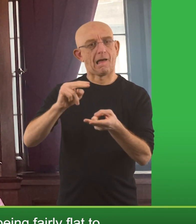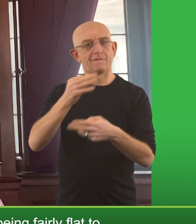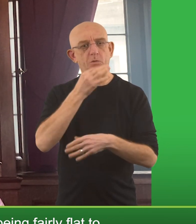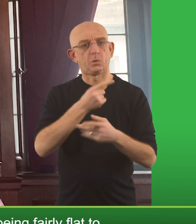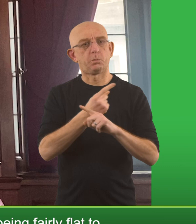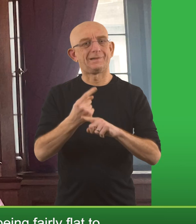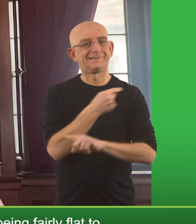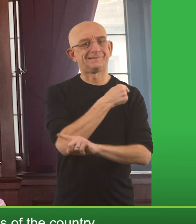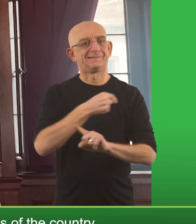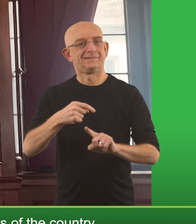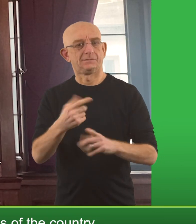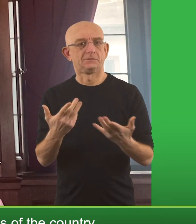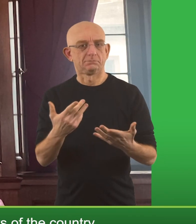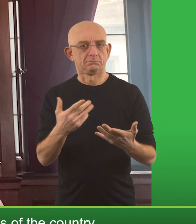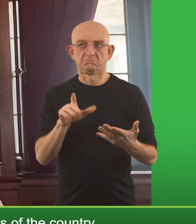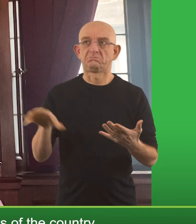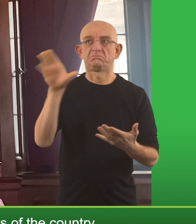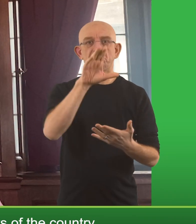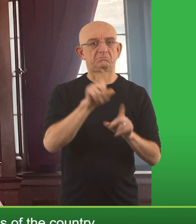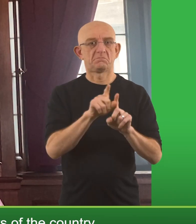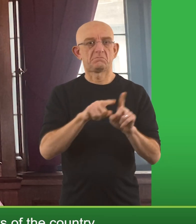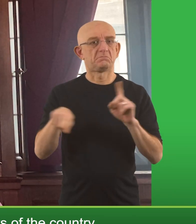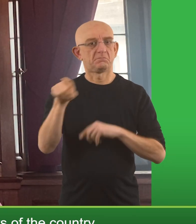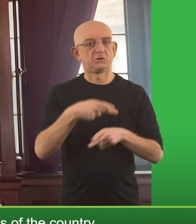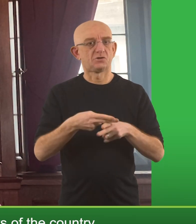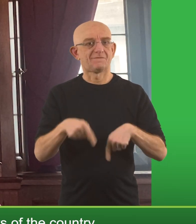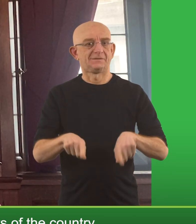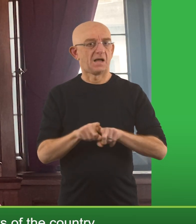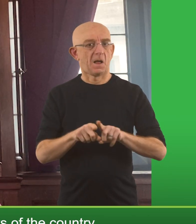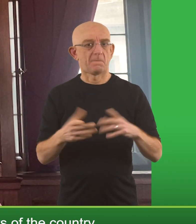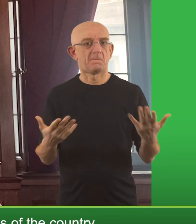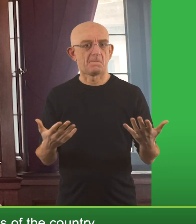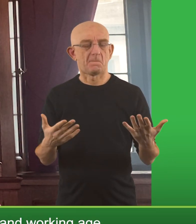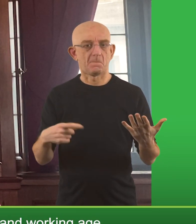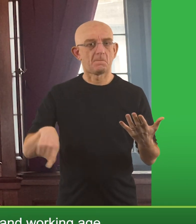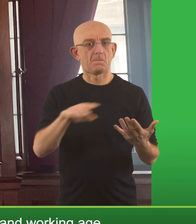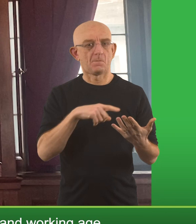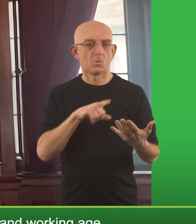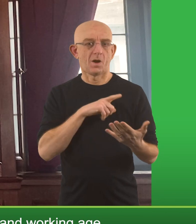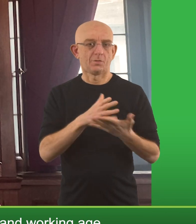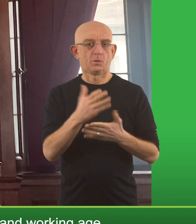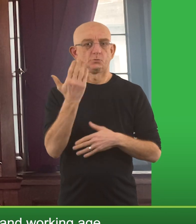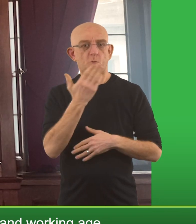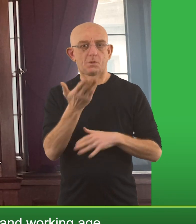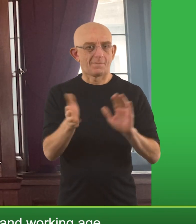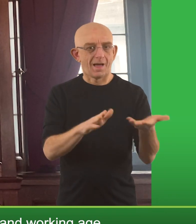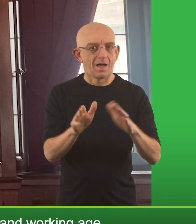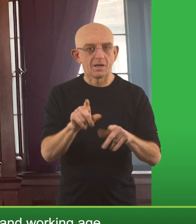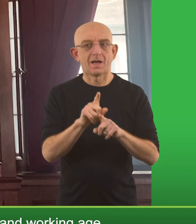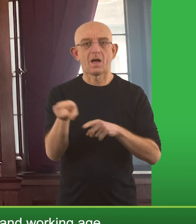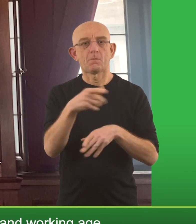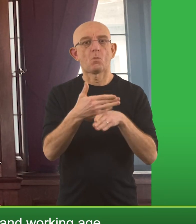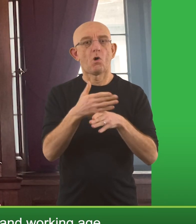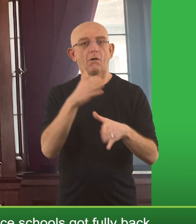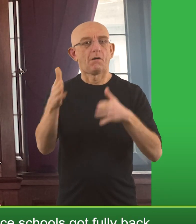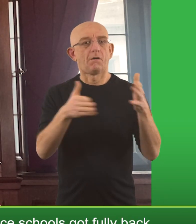increasing over the last couple of weeks. That's happening in lots of parts of the country, and Sheffield is obviously no exception. Principally driven by school age and